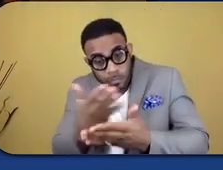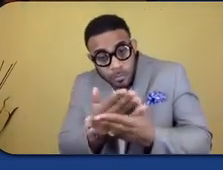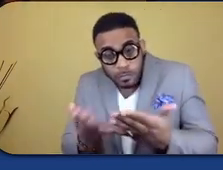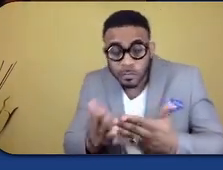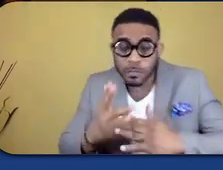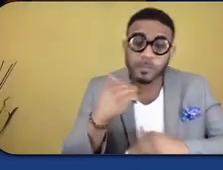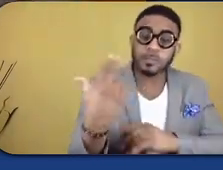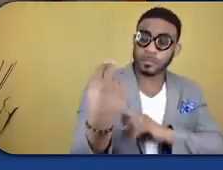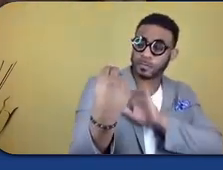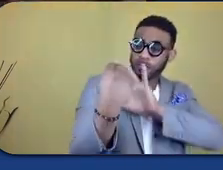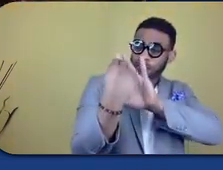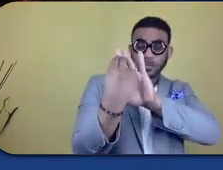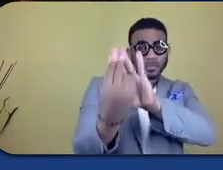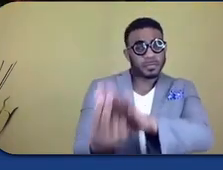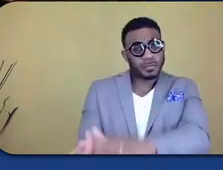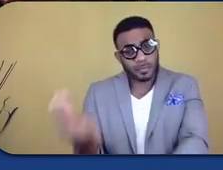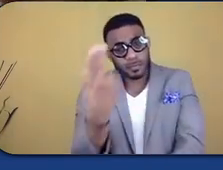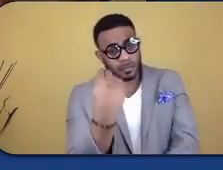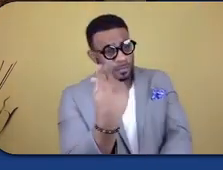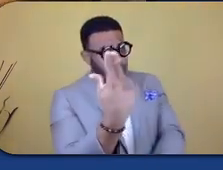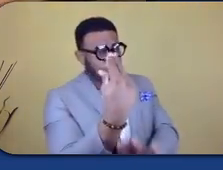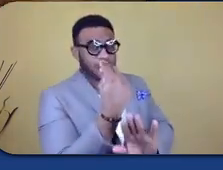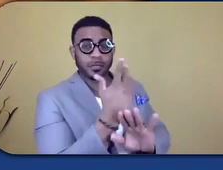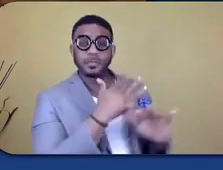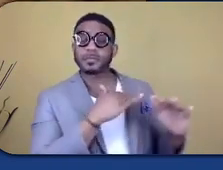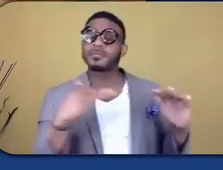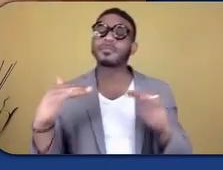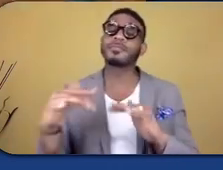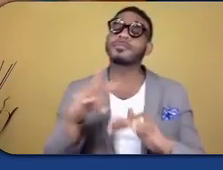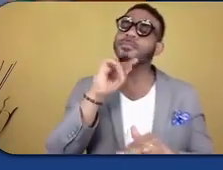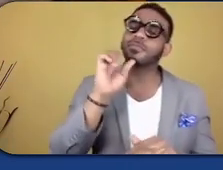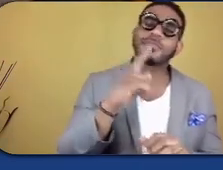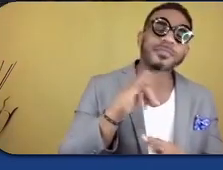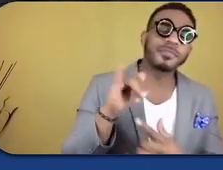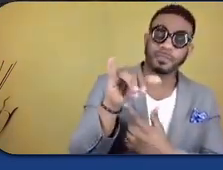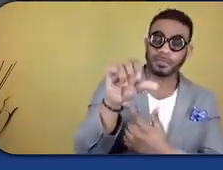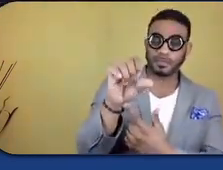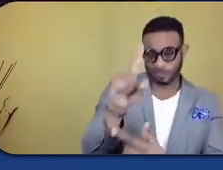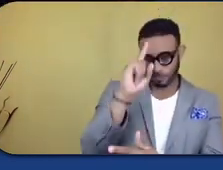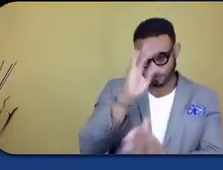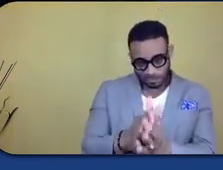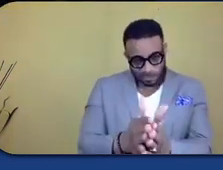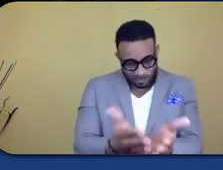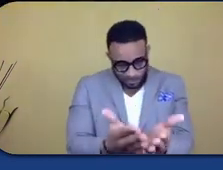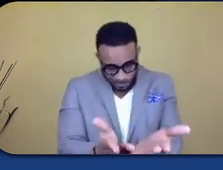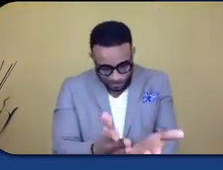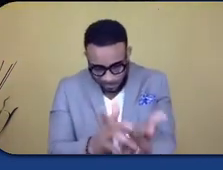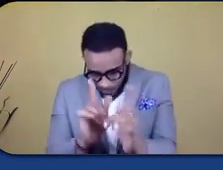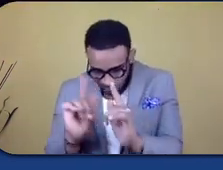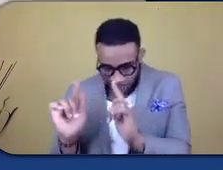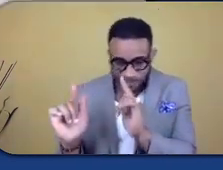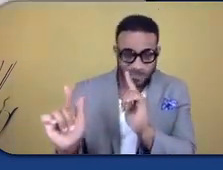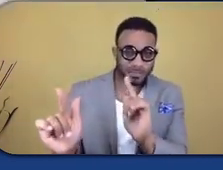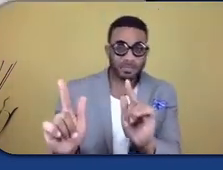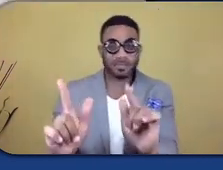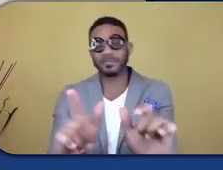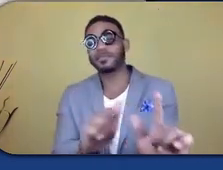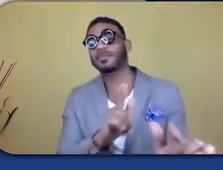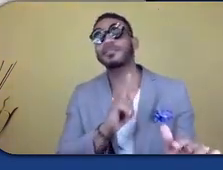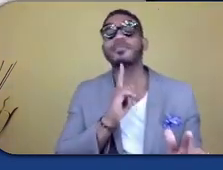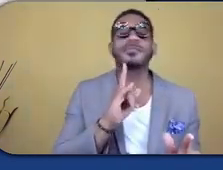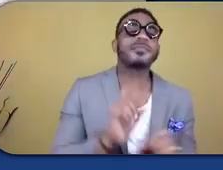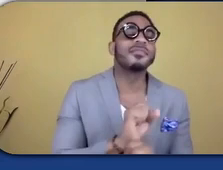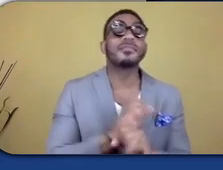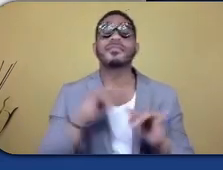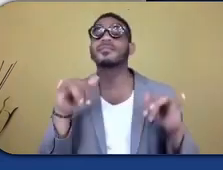bullet, no for bullet. While I'm missing, say yes for bugle. La la la la la, le masaki. Yeah, yeah,